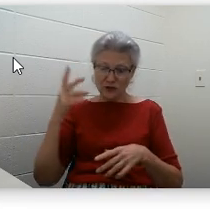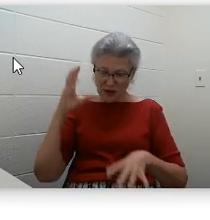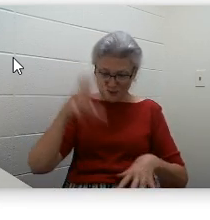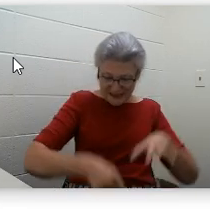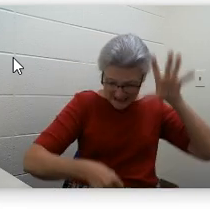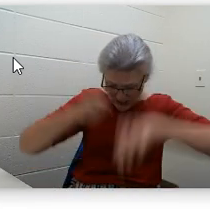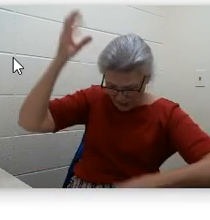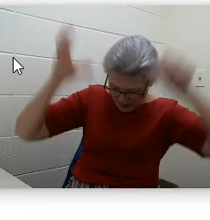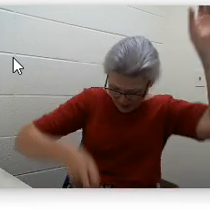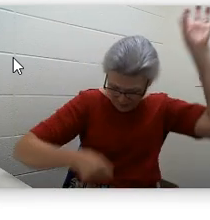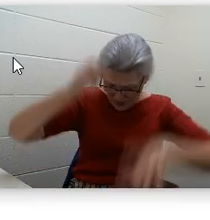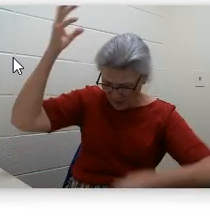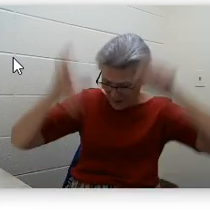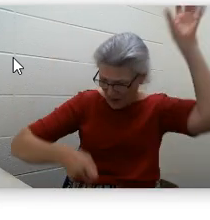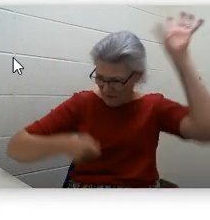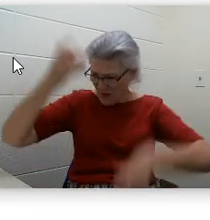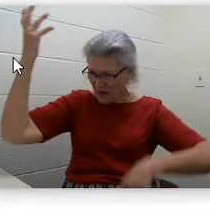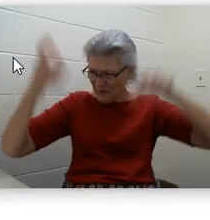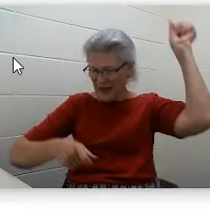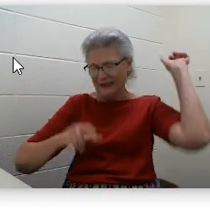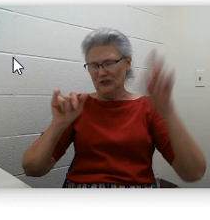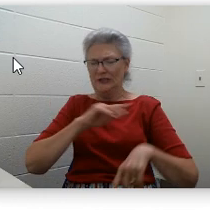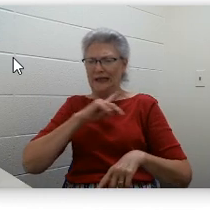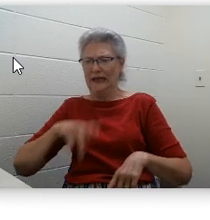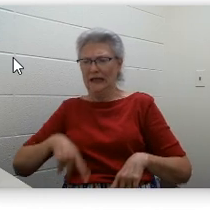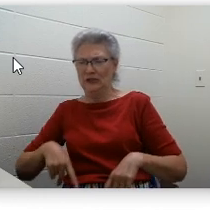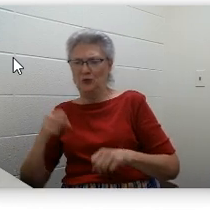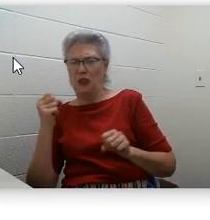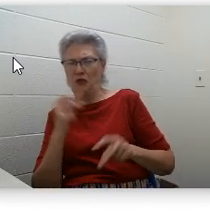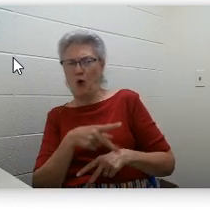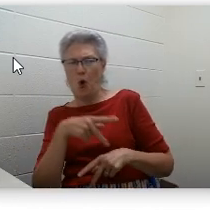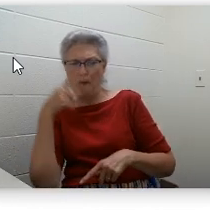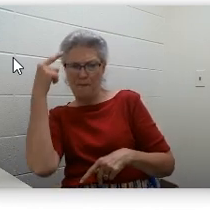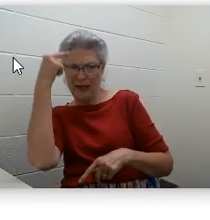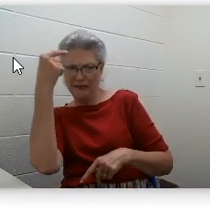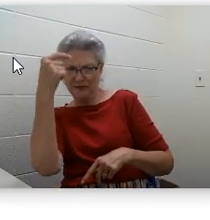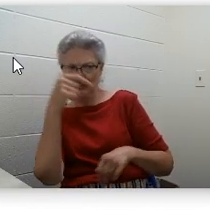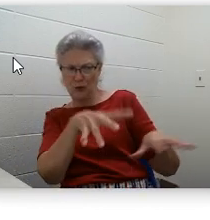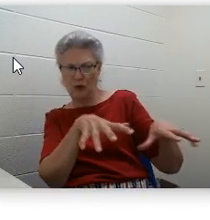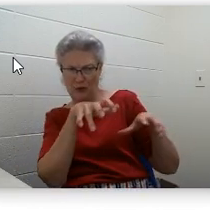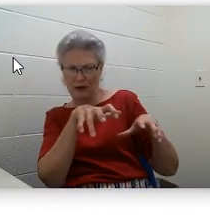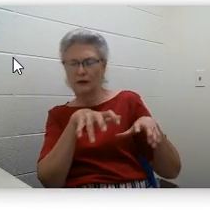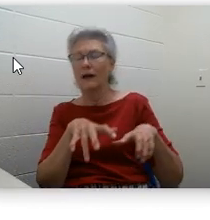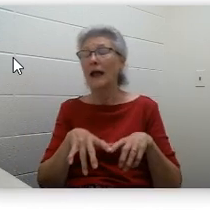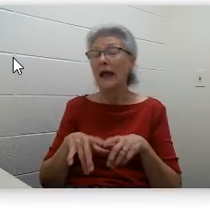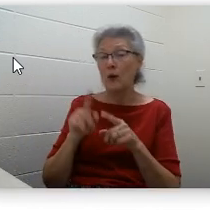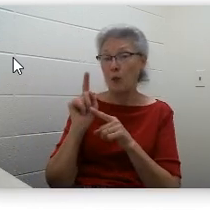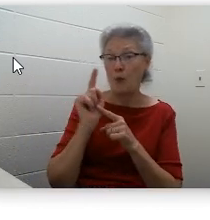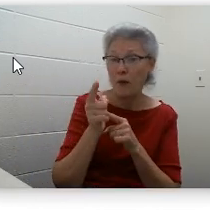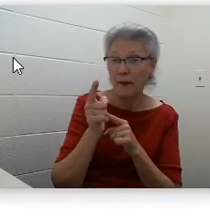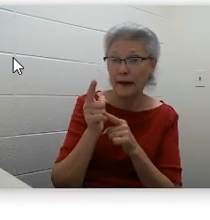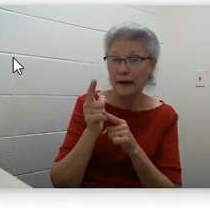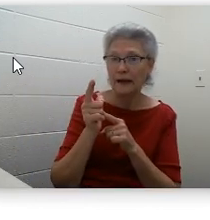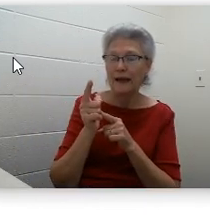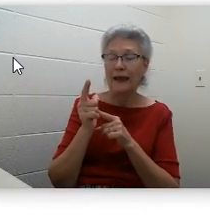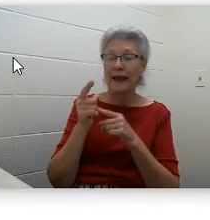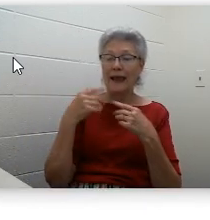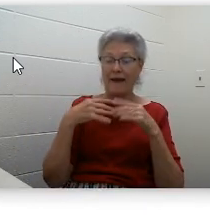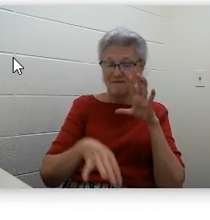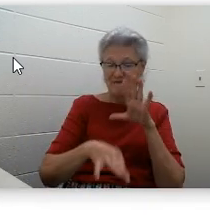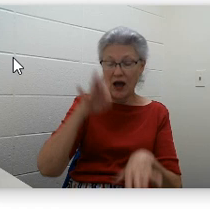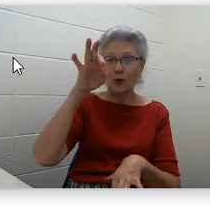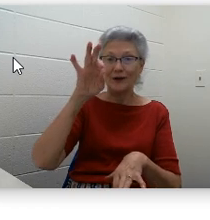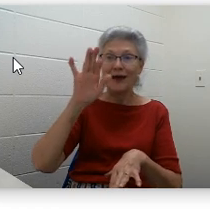to the floor with both hands as kings tossed halfpence to the crowd. In a moment, he had recovered